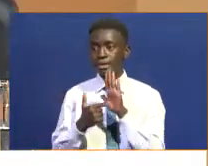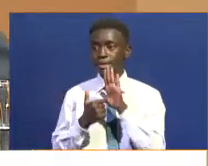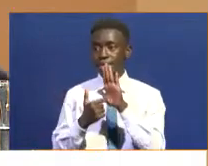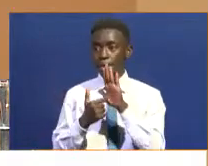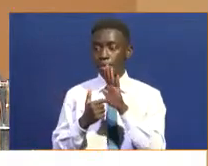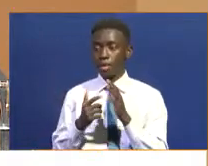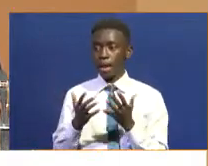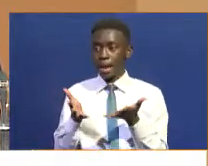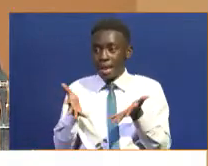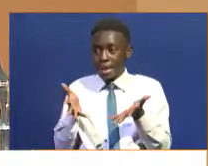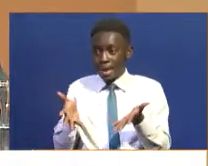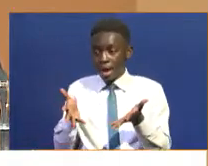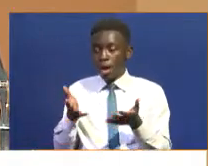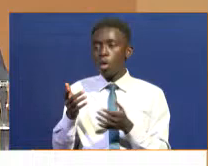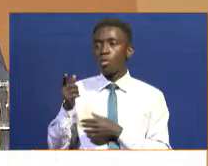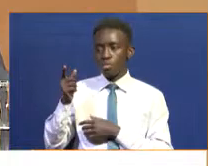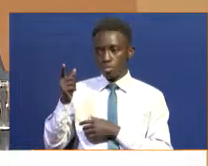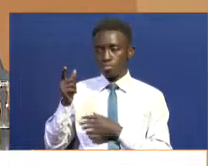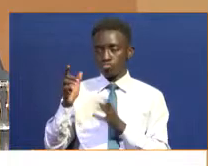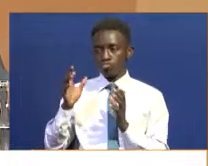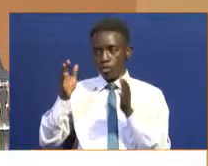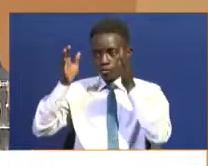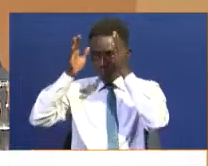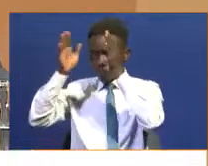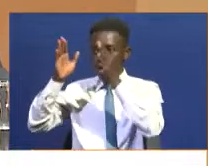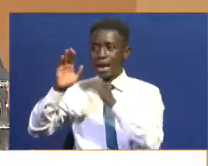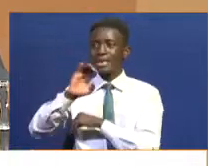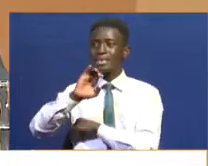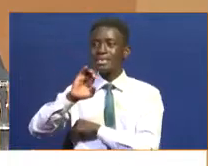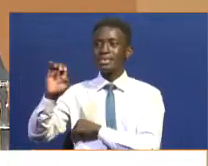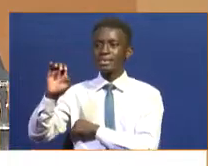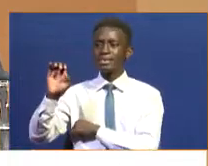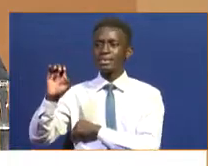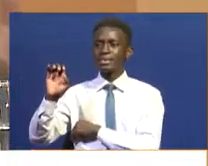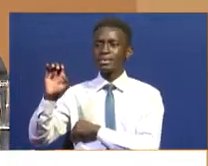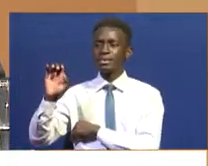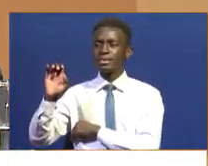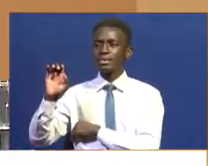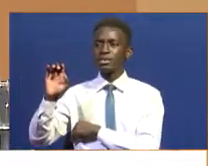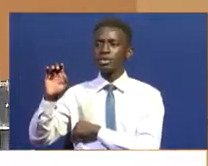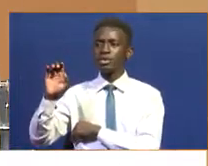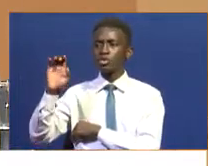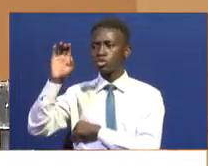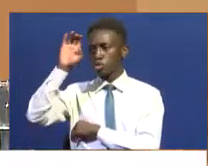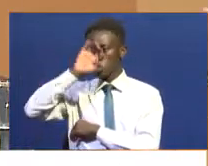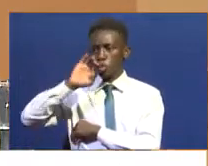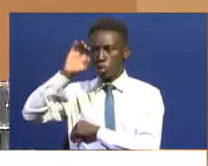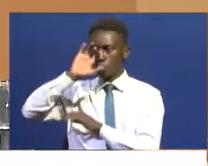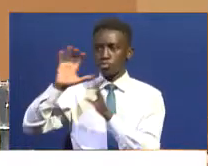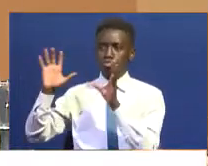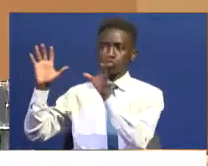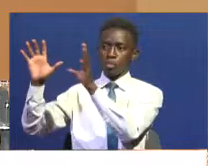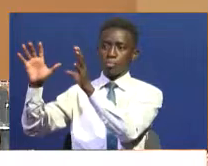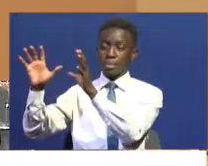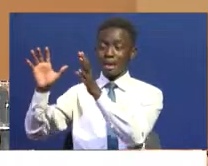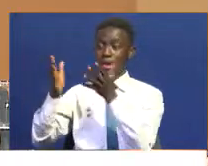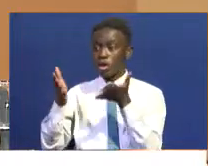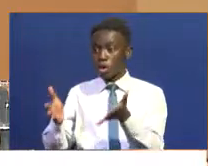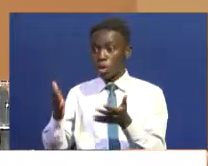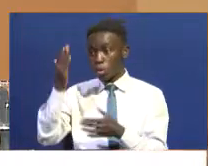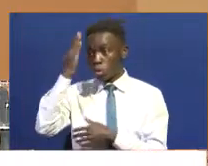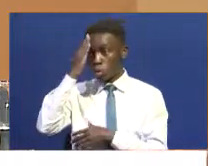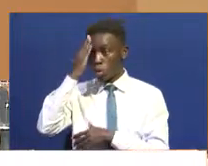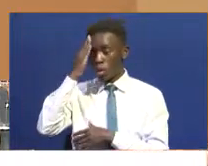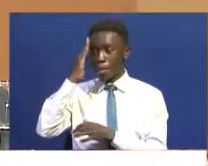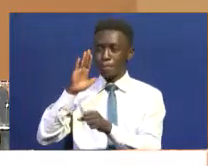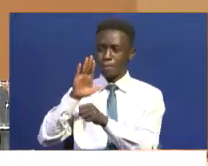Eastern Europe. And there was a very heated debate. You know, geopolitically, the main countries which could